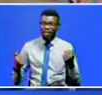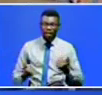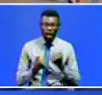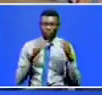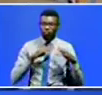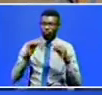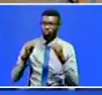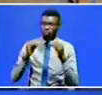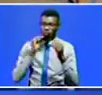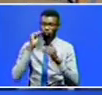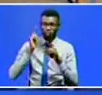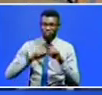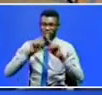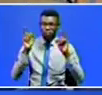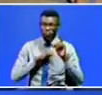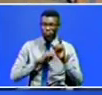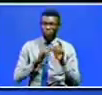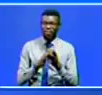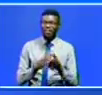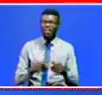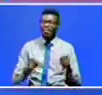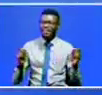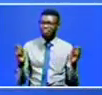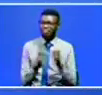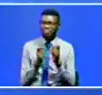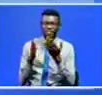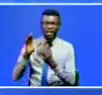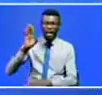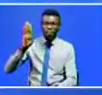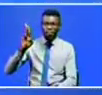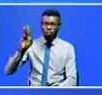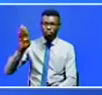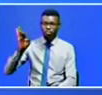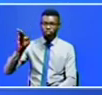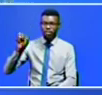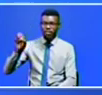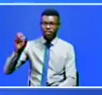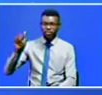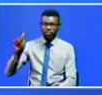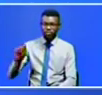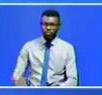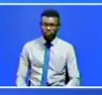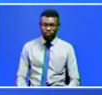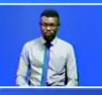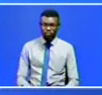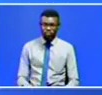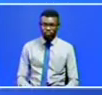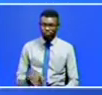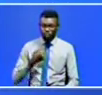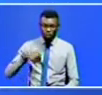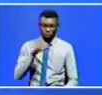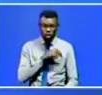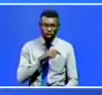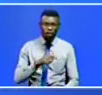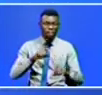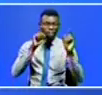after their examinations were injured in Mombasa. All these are revenge attacks. Okay. We